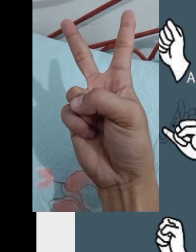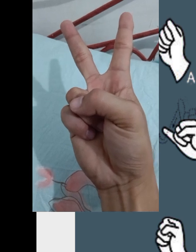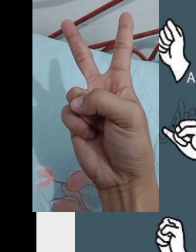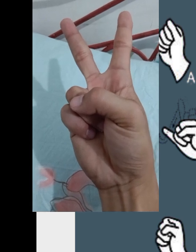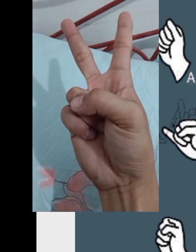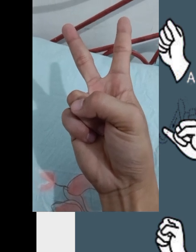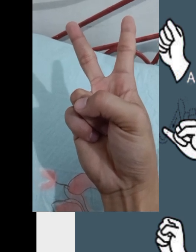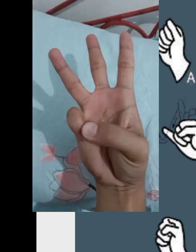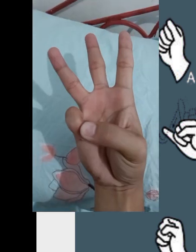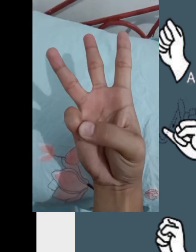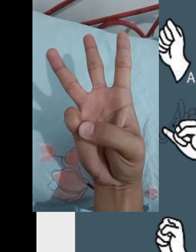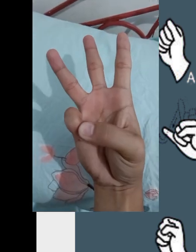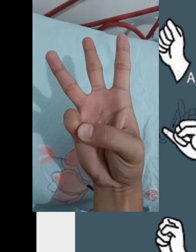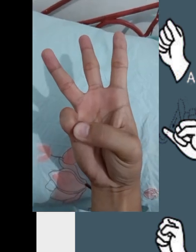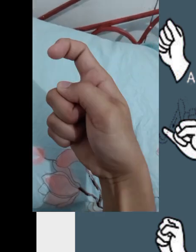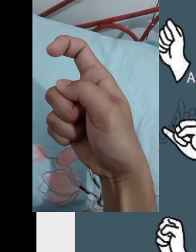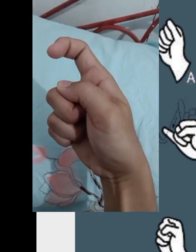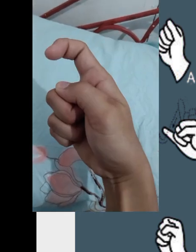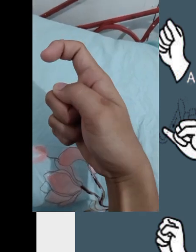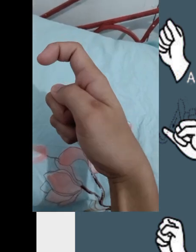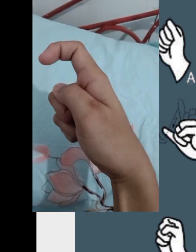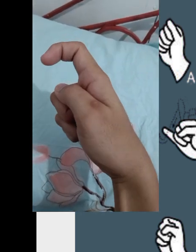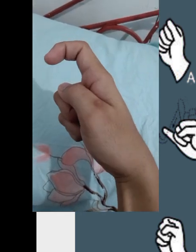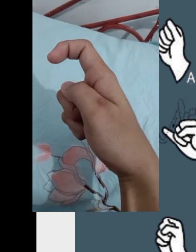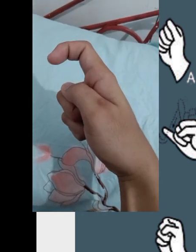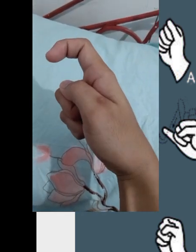V, W, X,